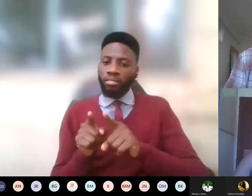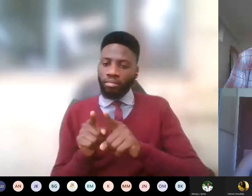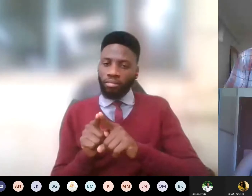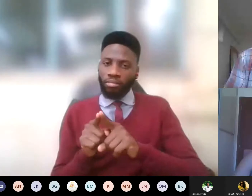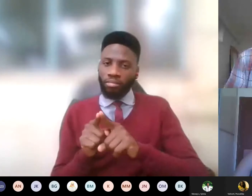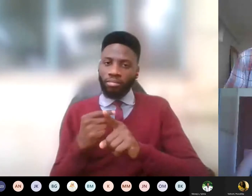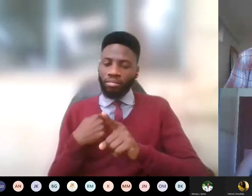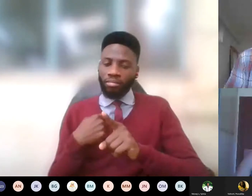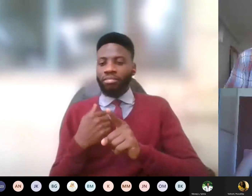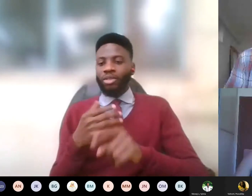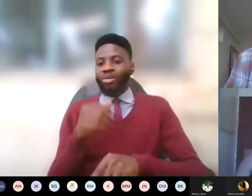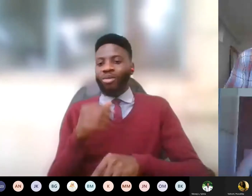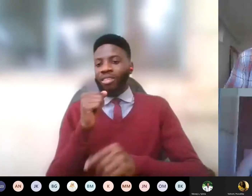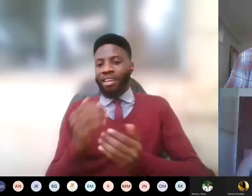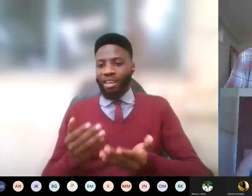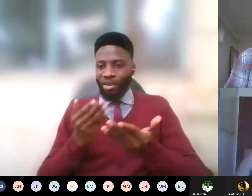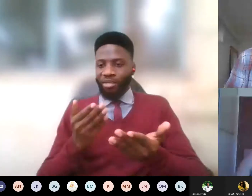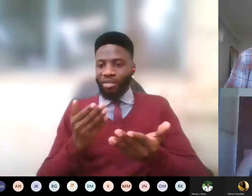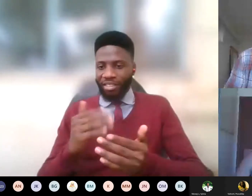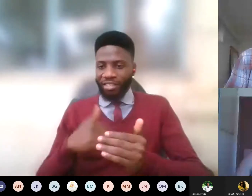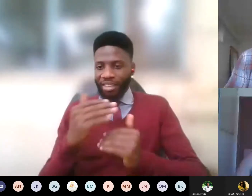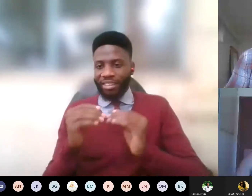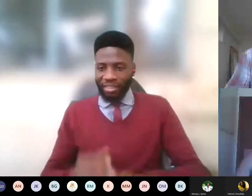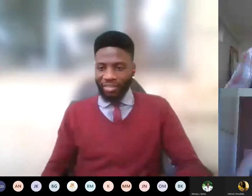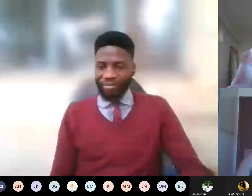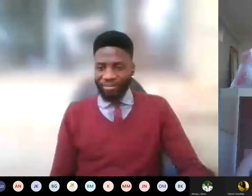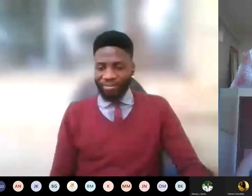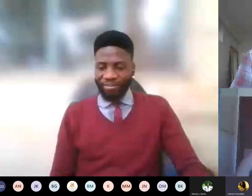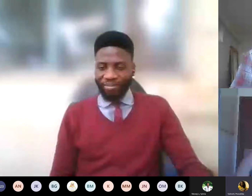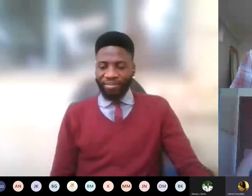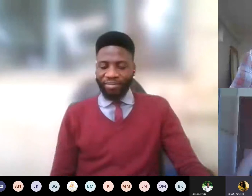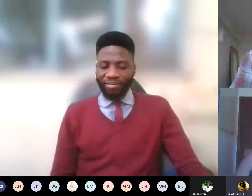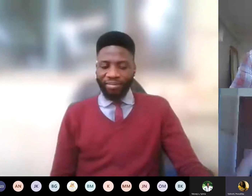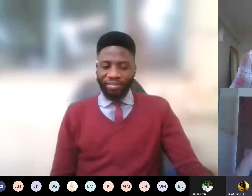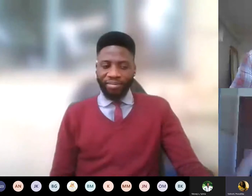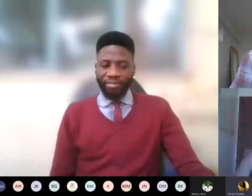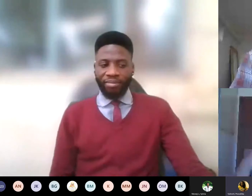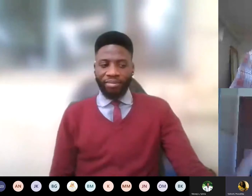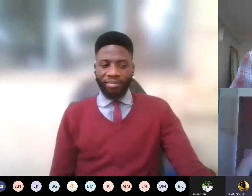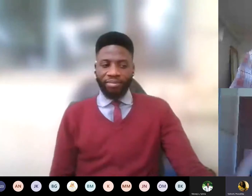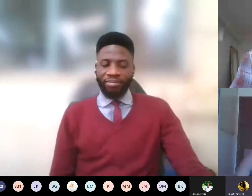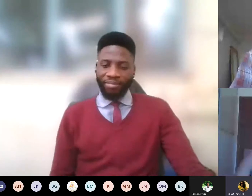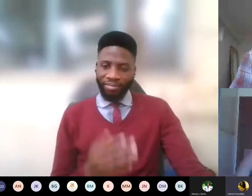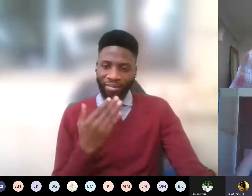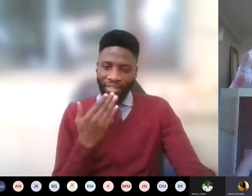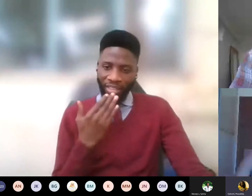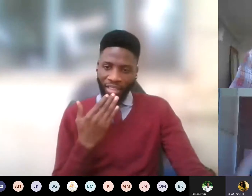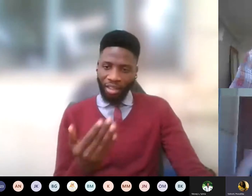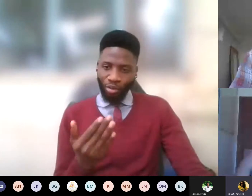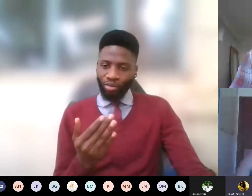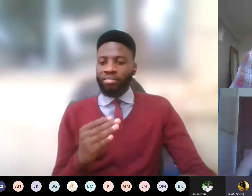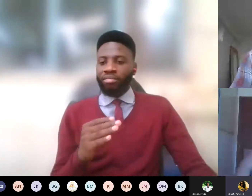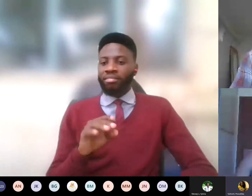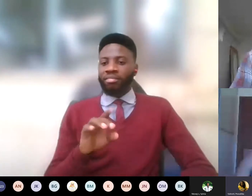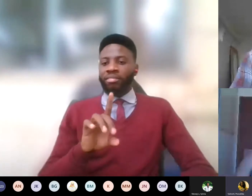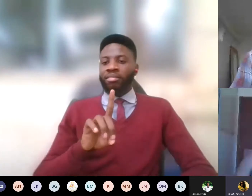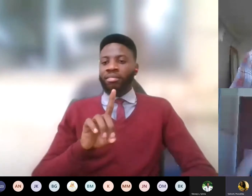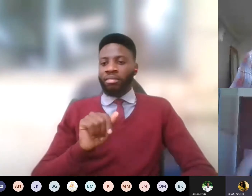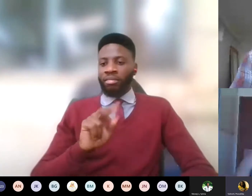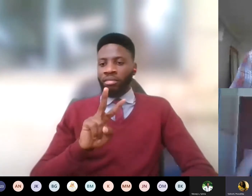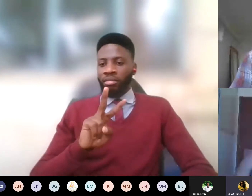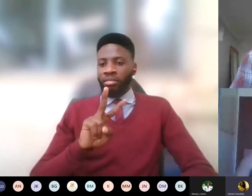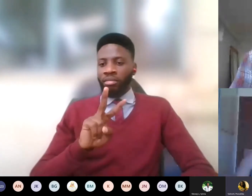questions about customers, focusing on customers, and then having the authentic dialogue internally as to whether their proposition